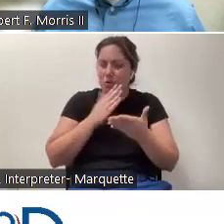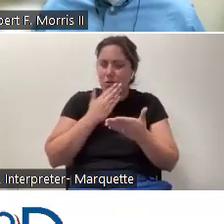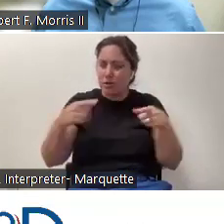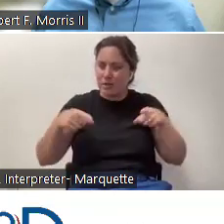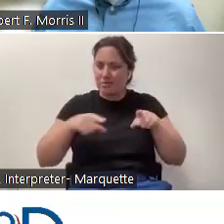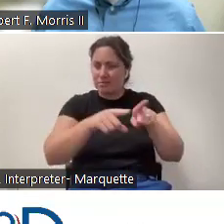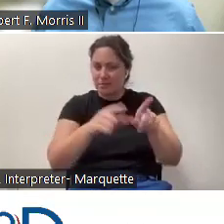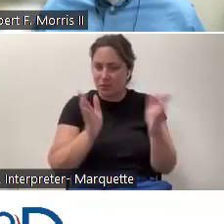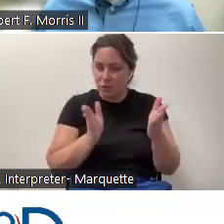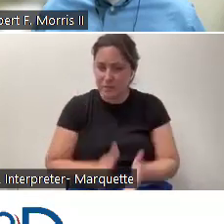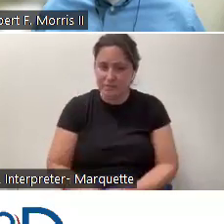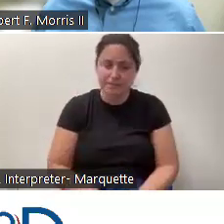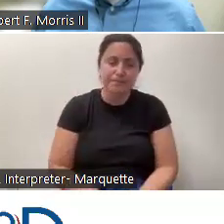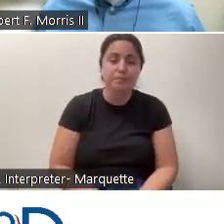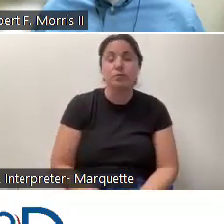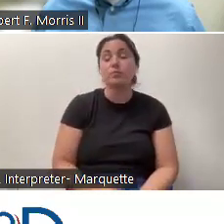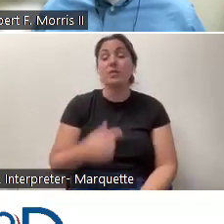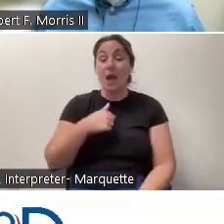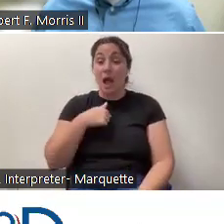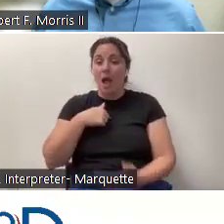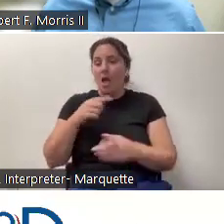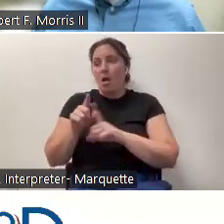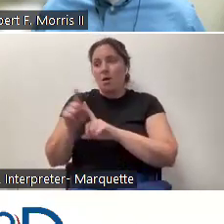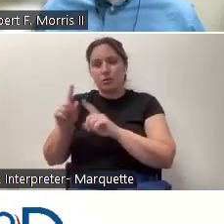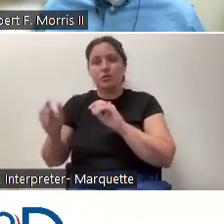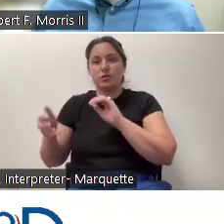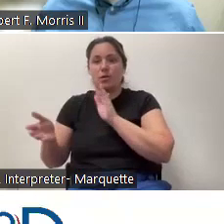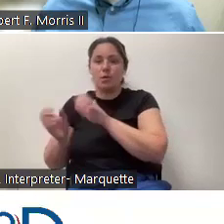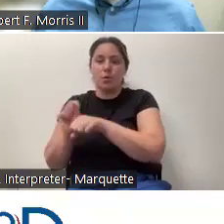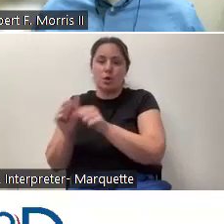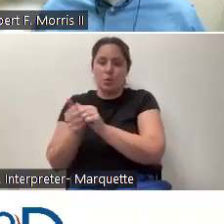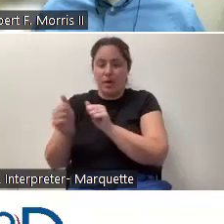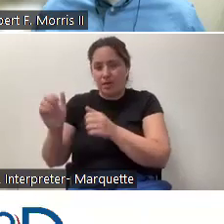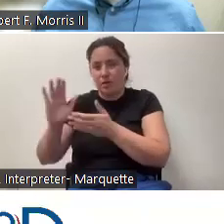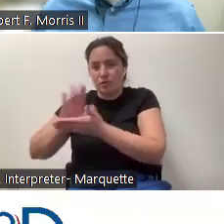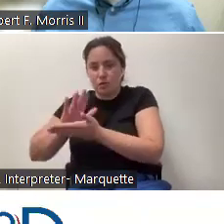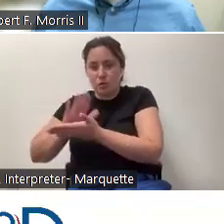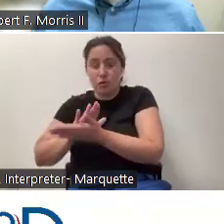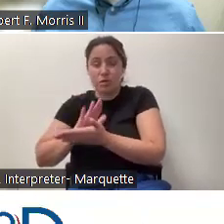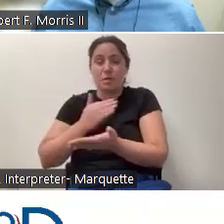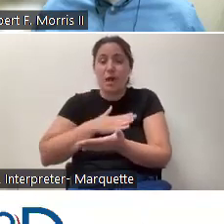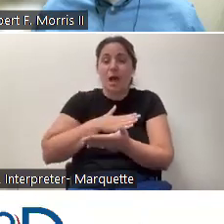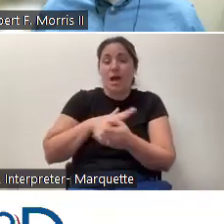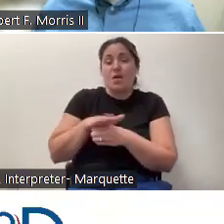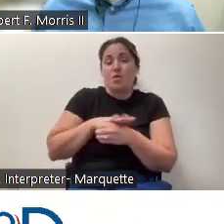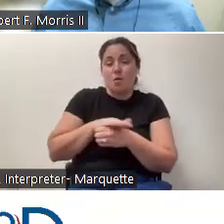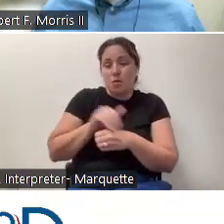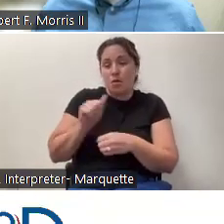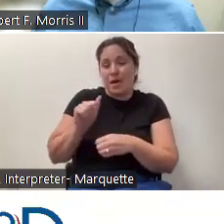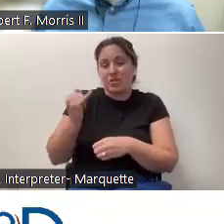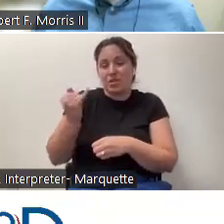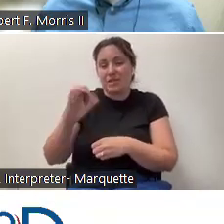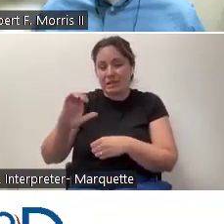with our local schools. So my local AJC, we actually cover 2 counties in the state, and